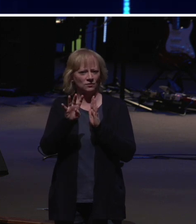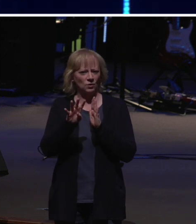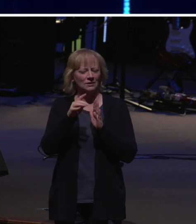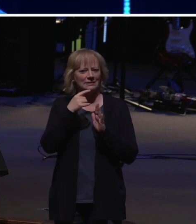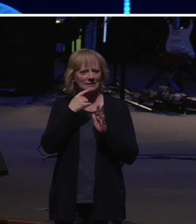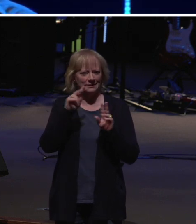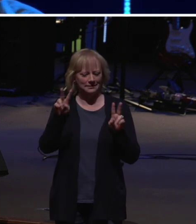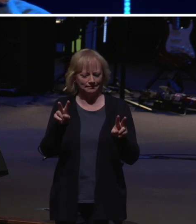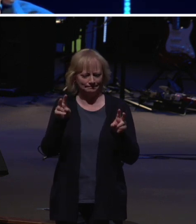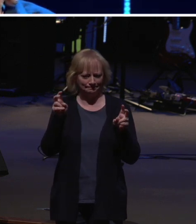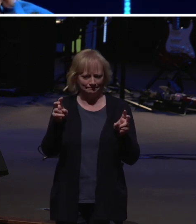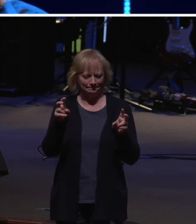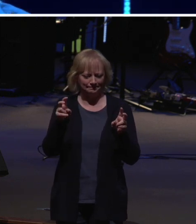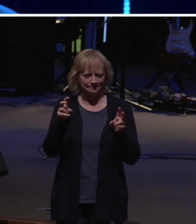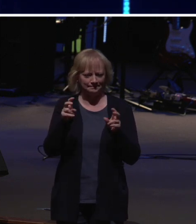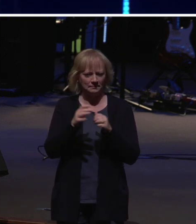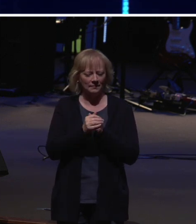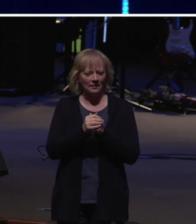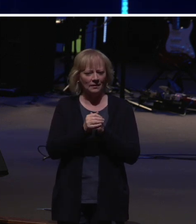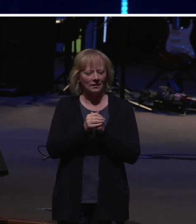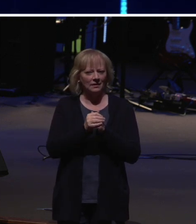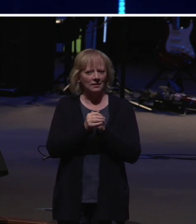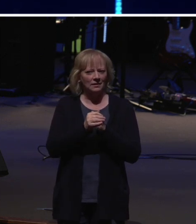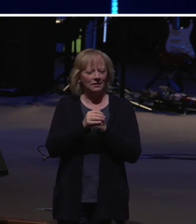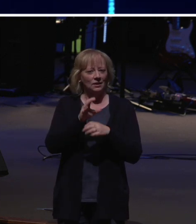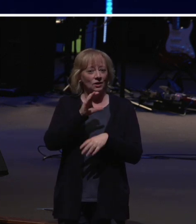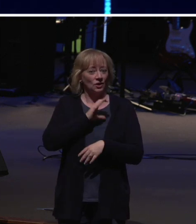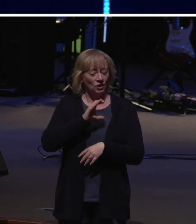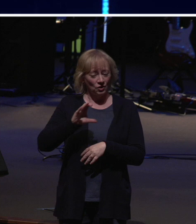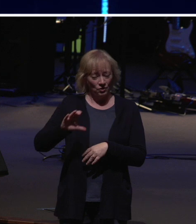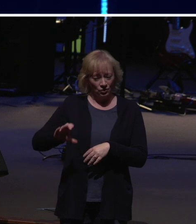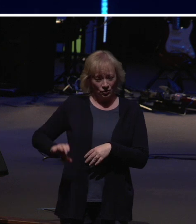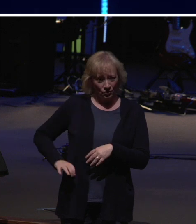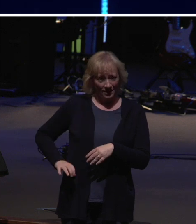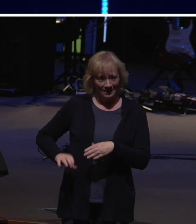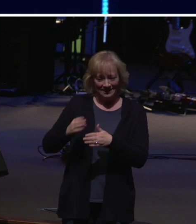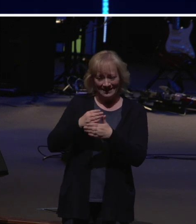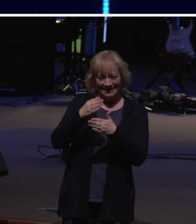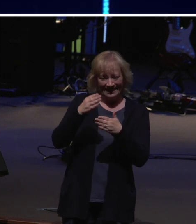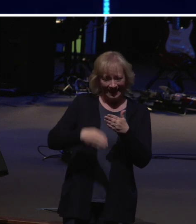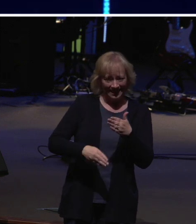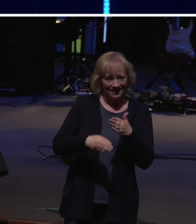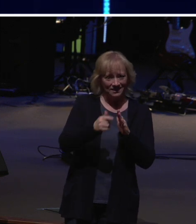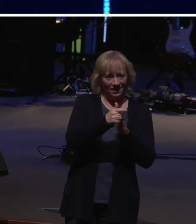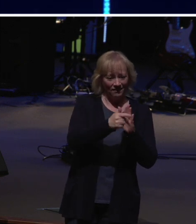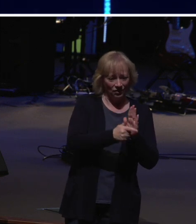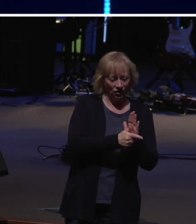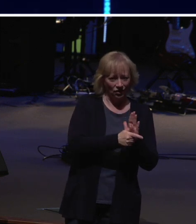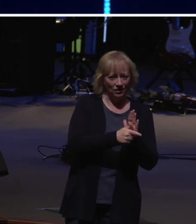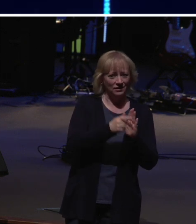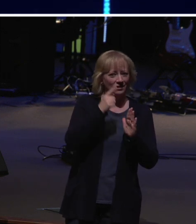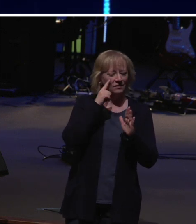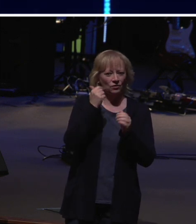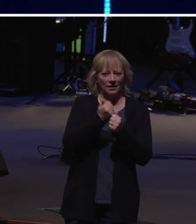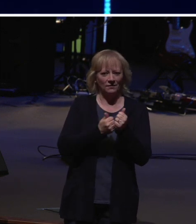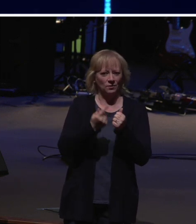says this. It says, "For the Christ is the end of the law for righteousness to everyone who